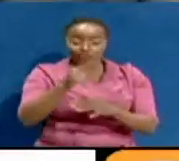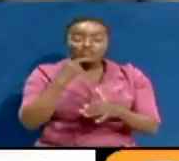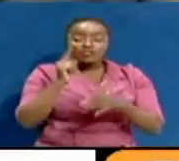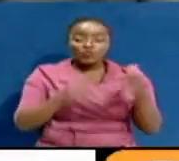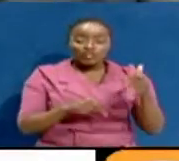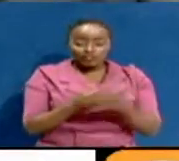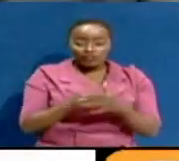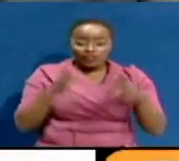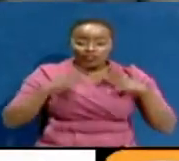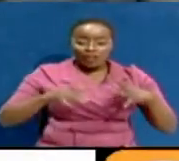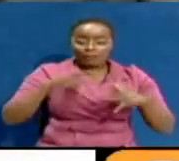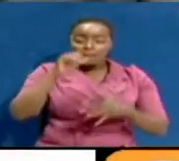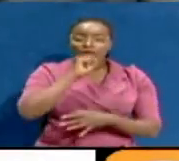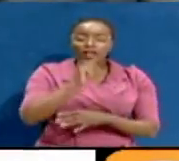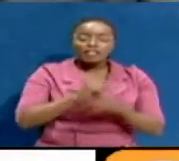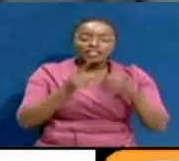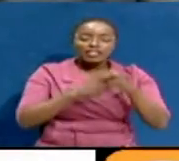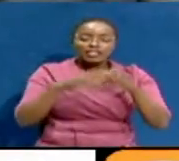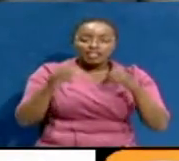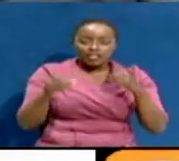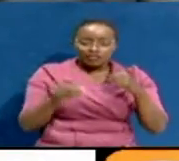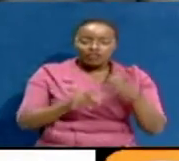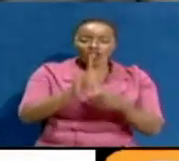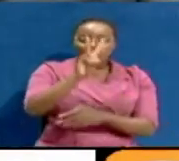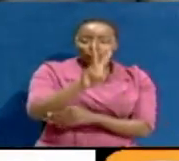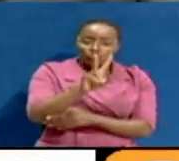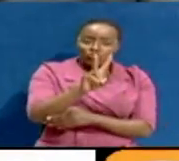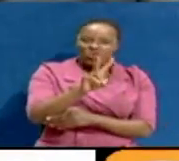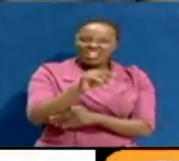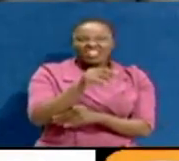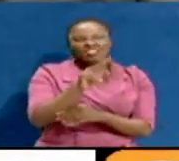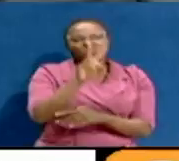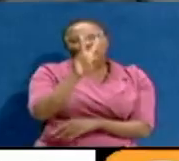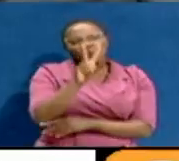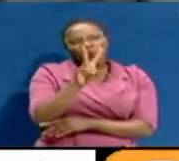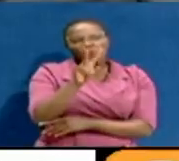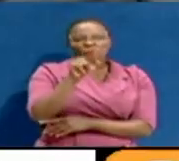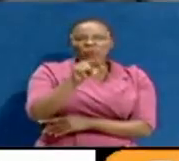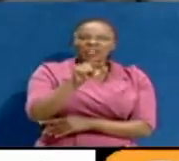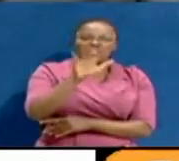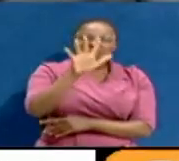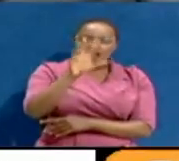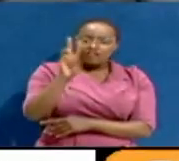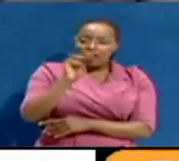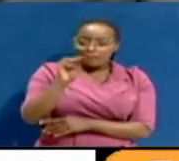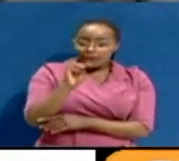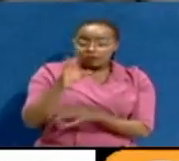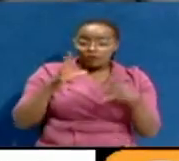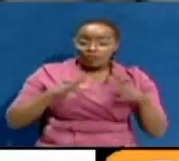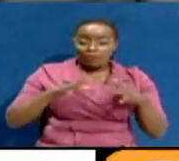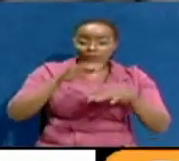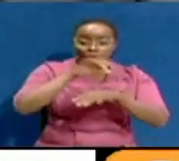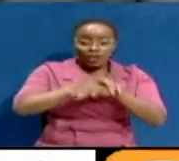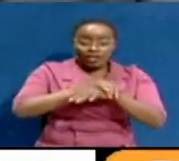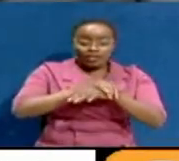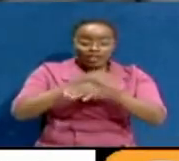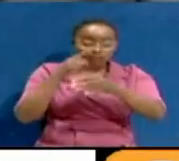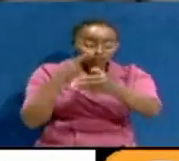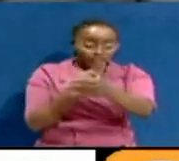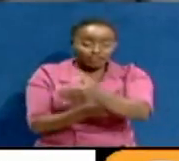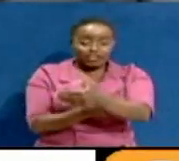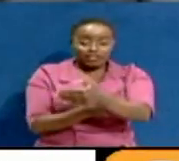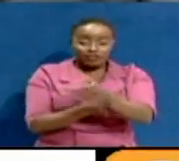that the people who are aged over 60, who are about 2.5 million people, I think those will get the